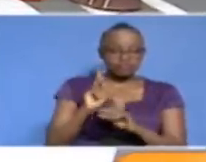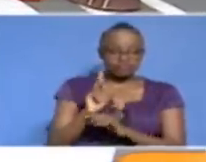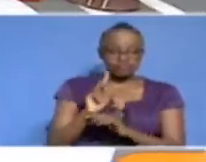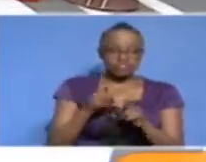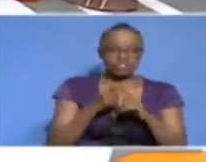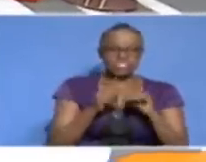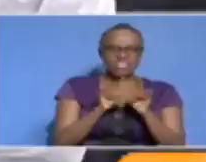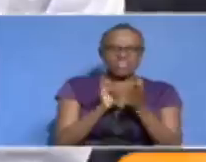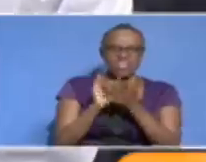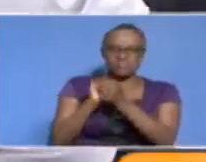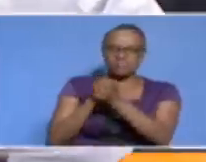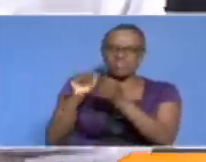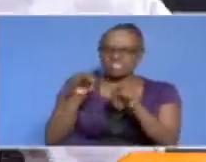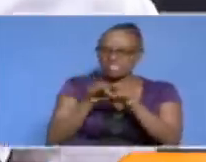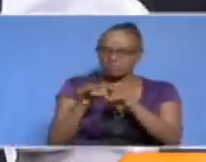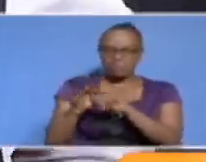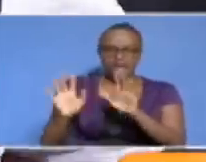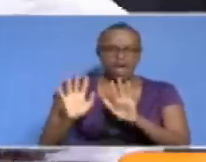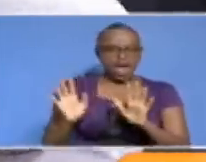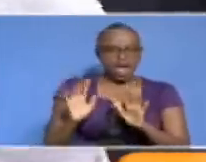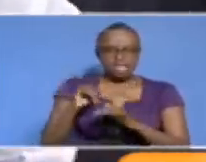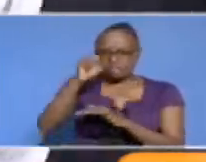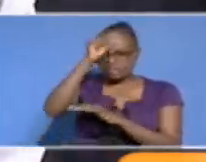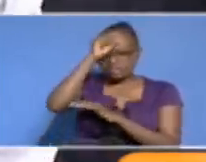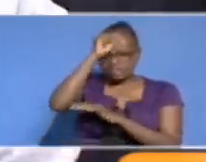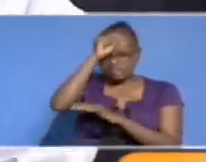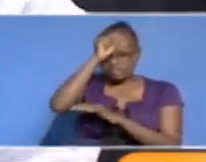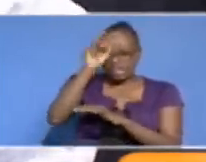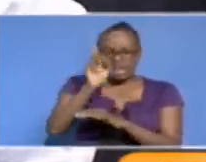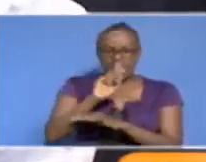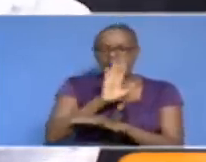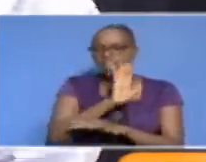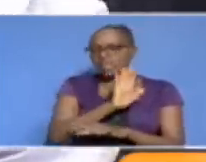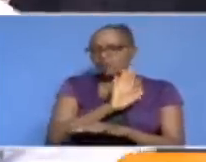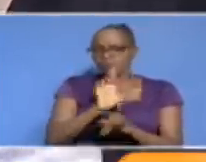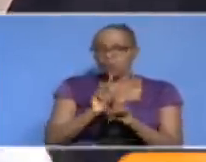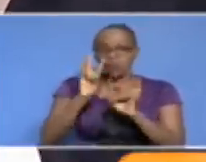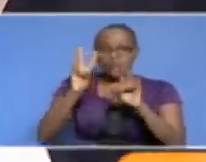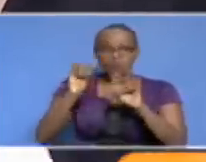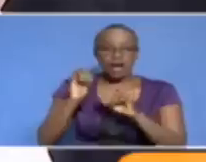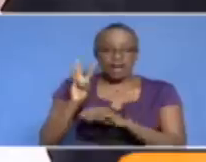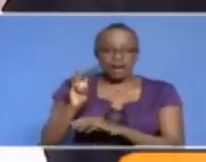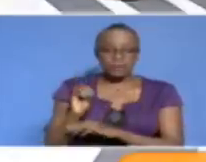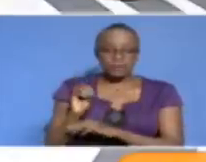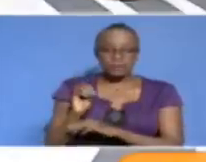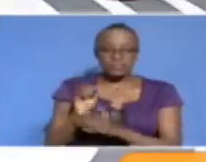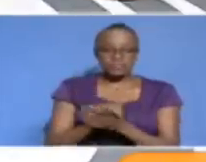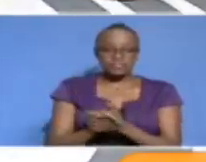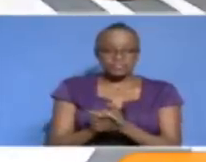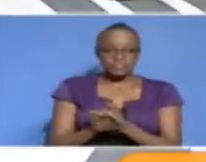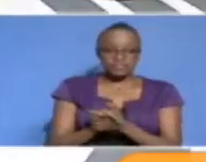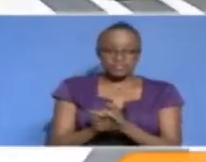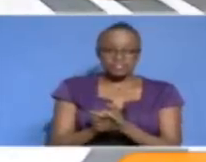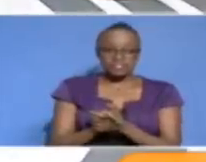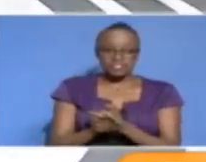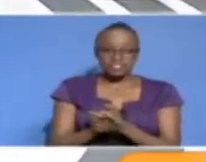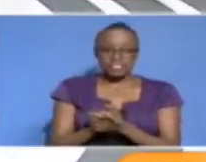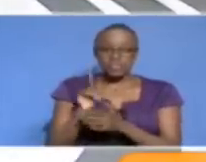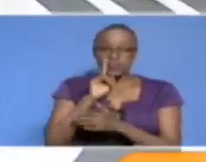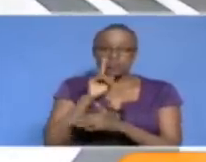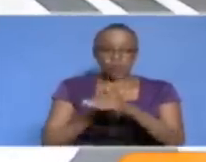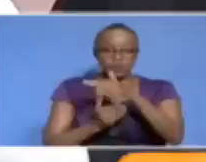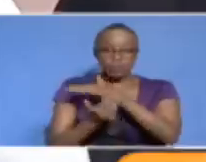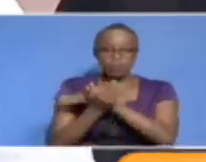Kayole demolitions, about this chains. Yeah, okay. Okay, anyway. Wow. Story for another day. Smoking show. Tomorrow